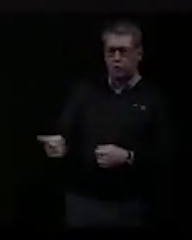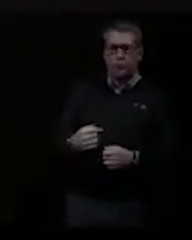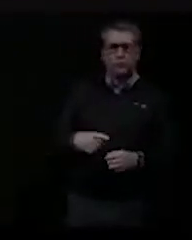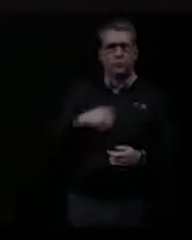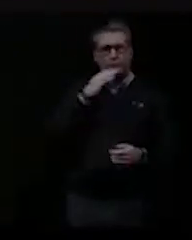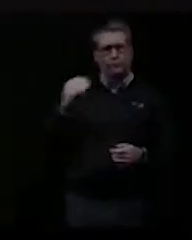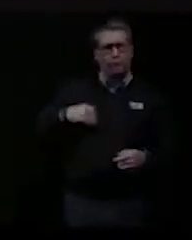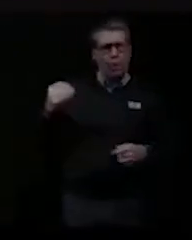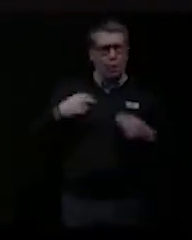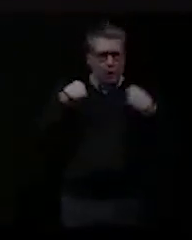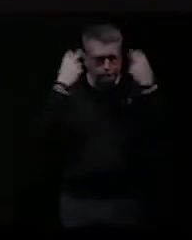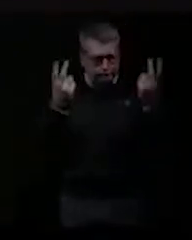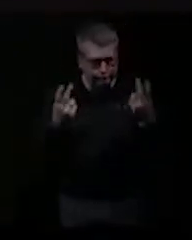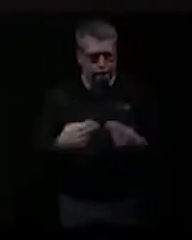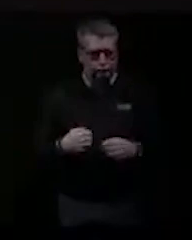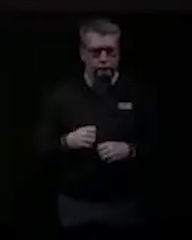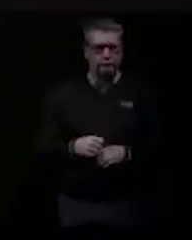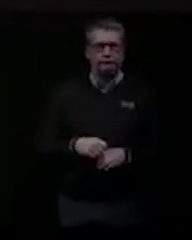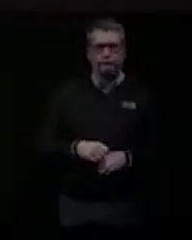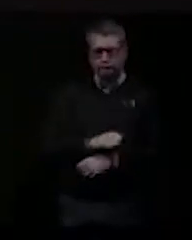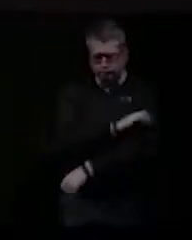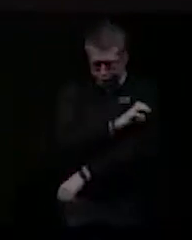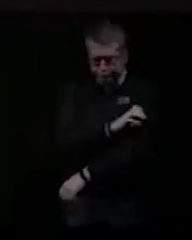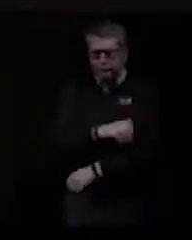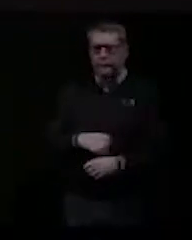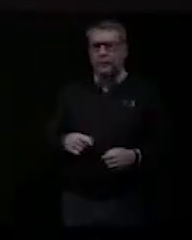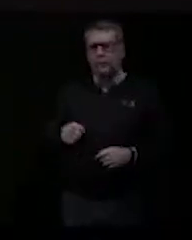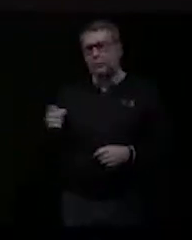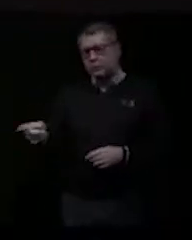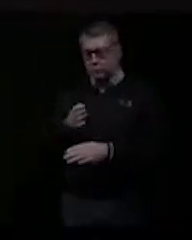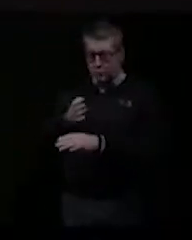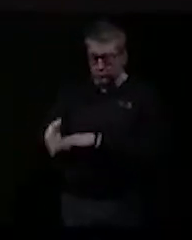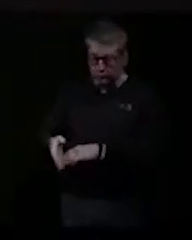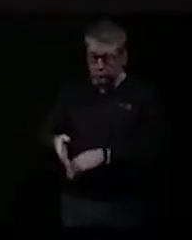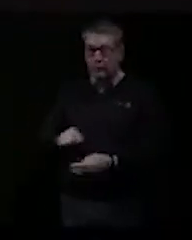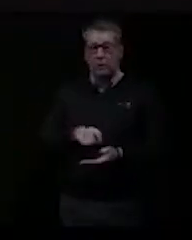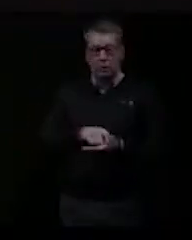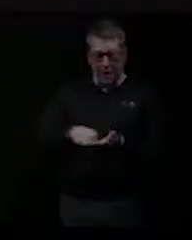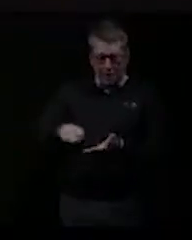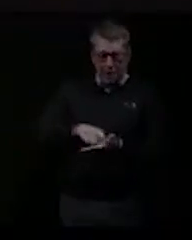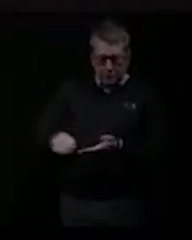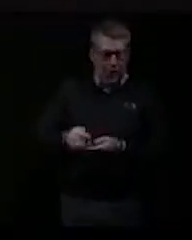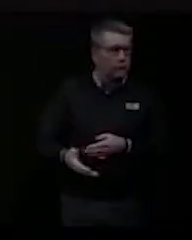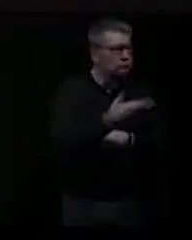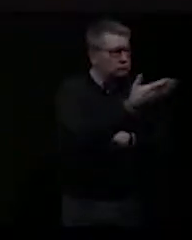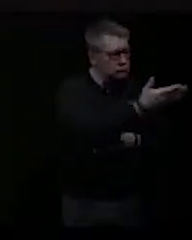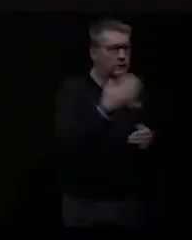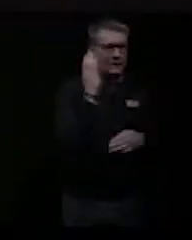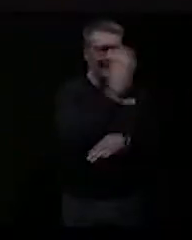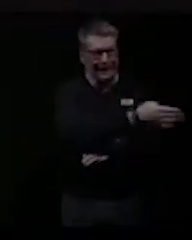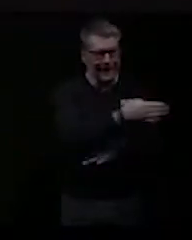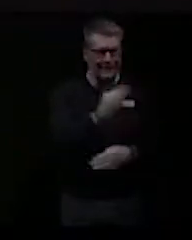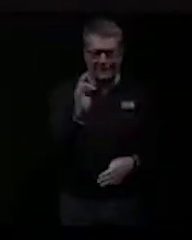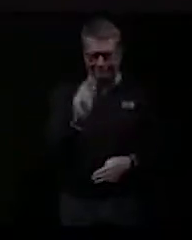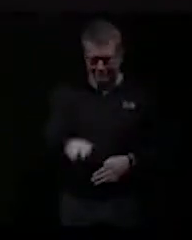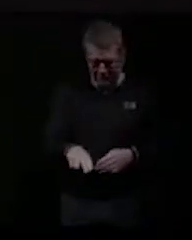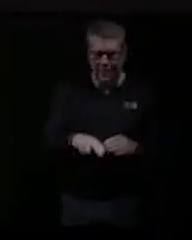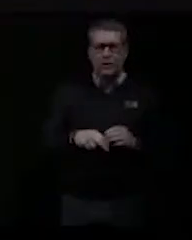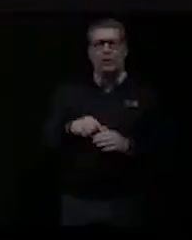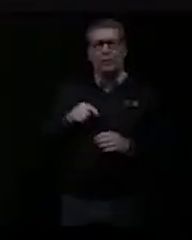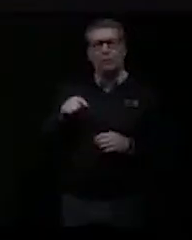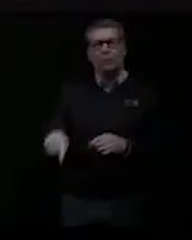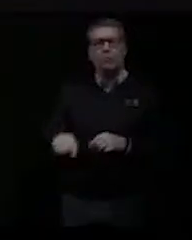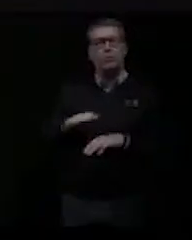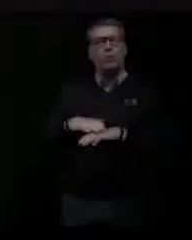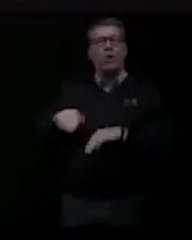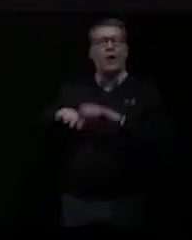speak out. She conducts country visits, reports to the United Nations, and gives a voice at a global